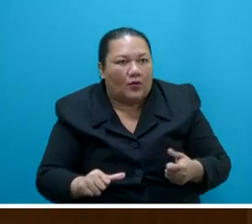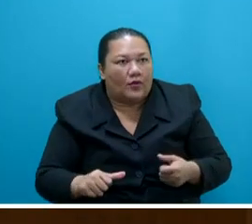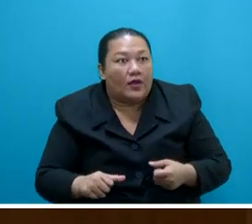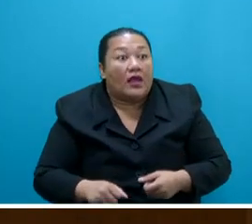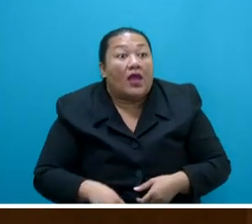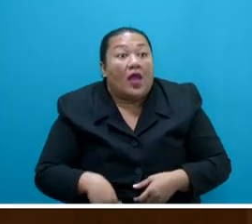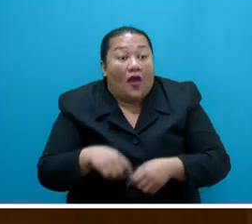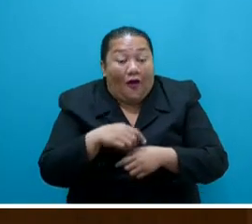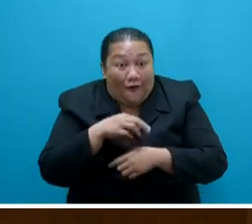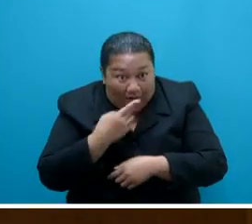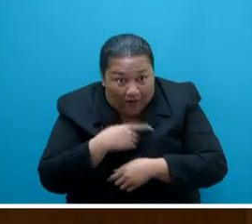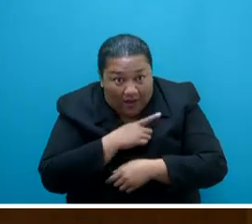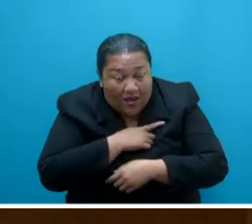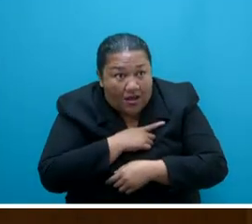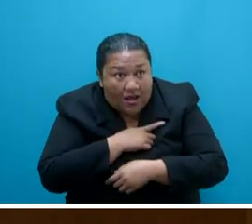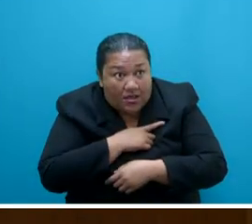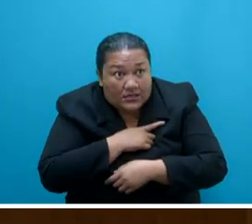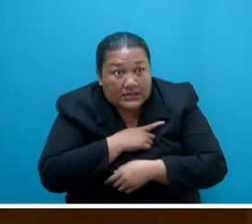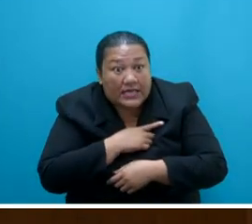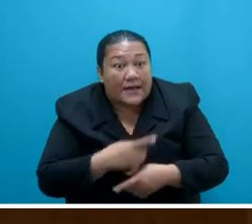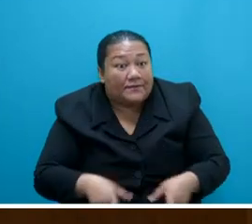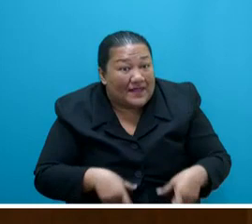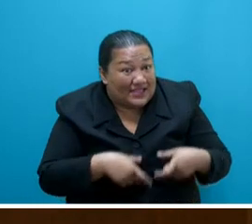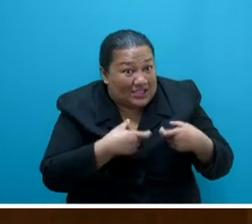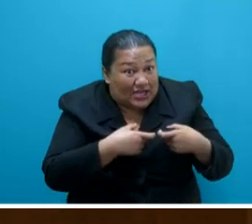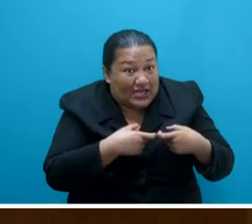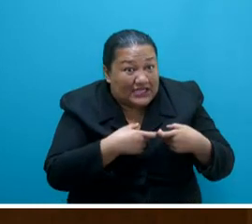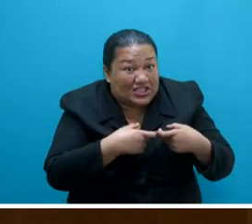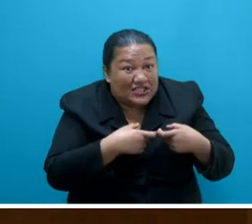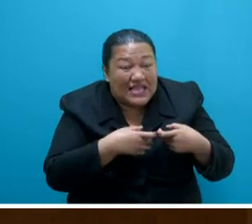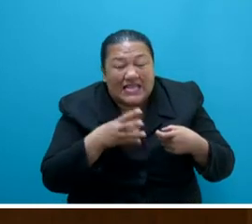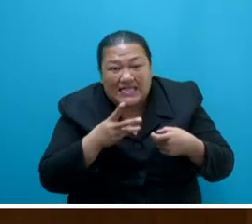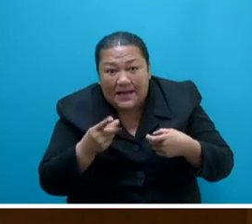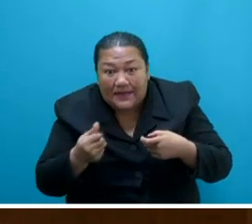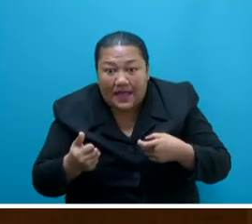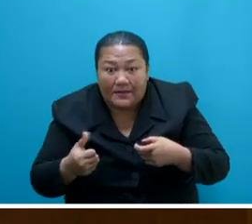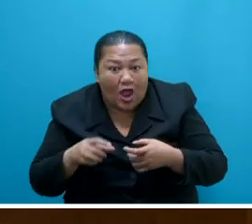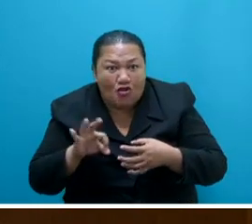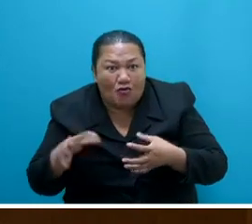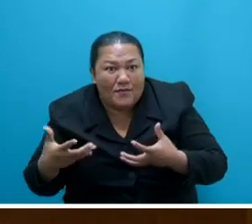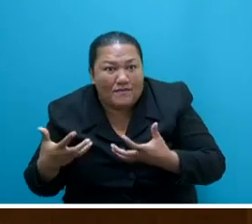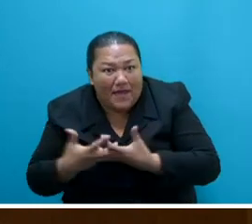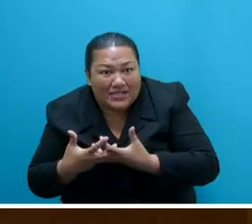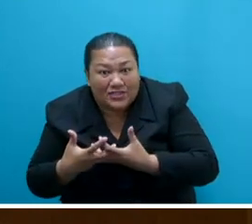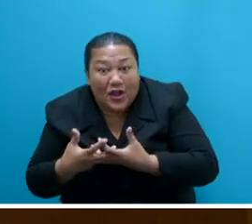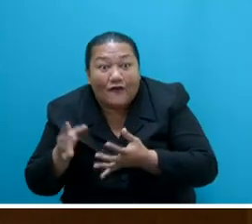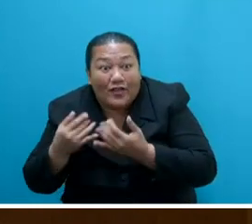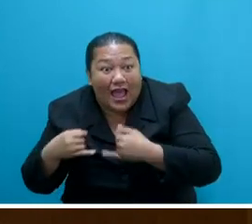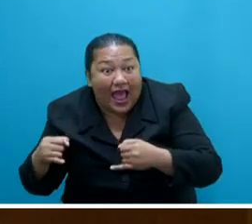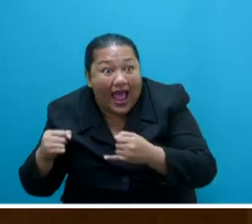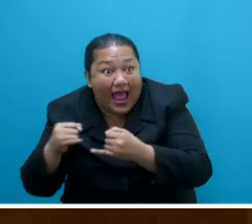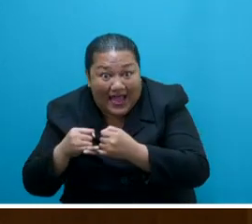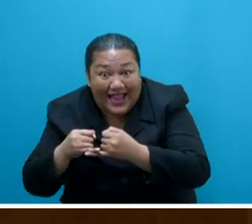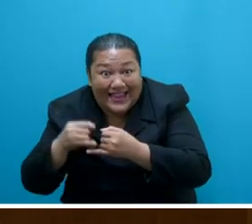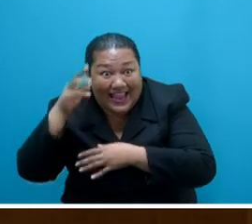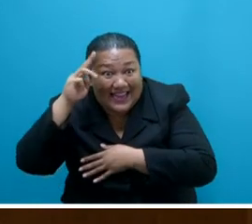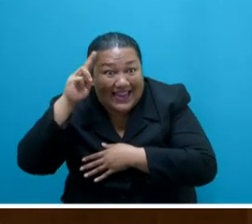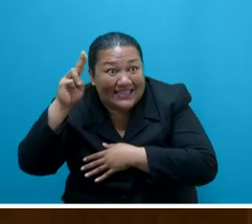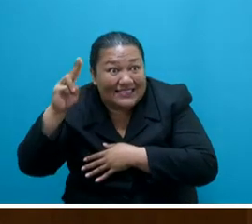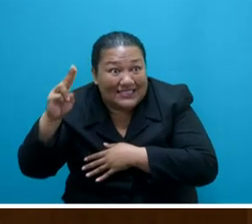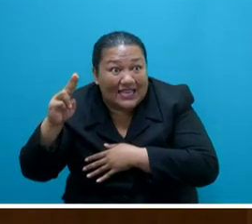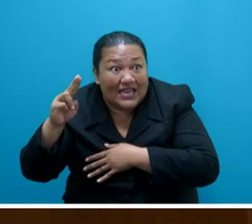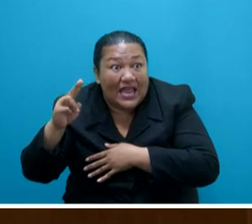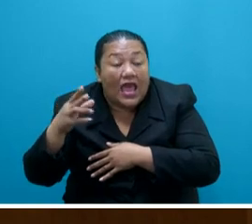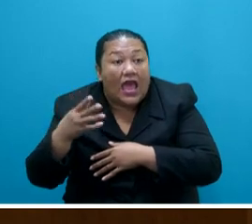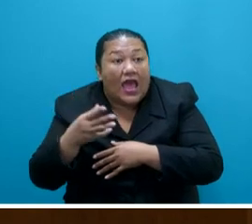match the scale of the challenges ahead. In the case of a small island nation, that is the case far more often